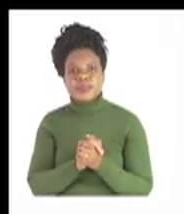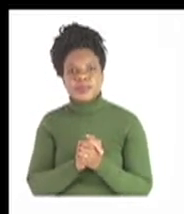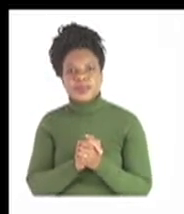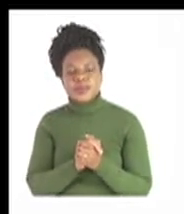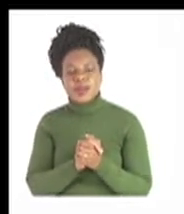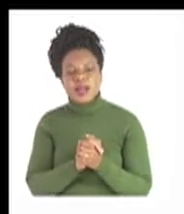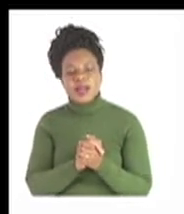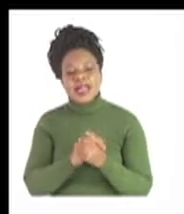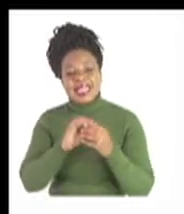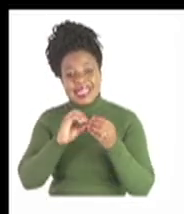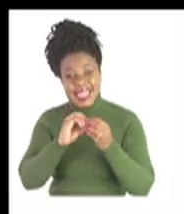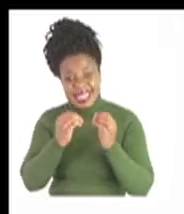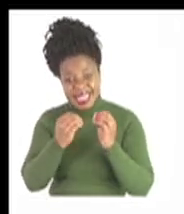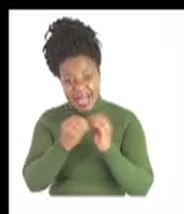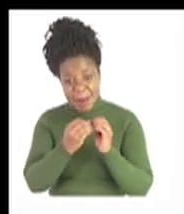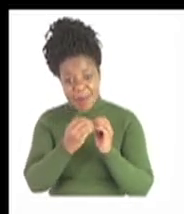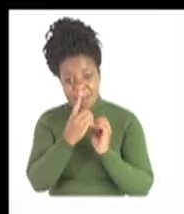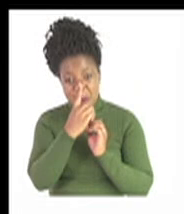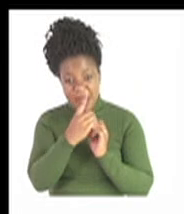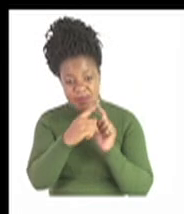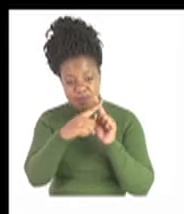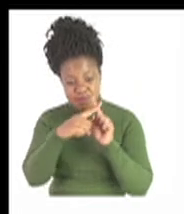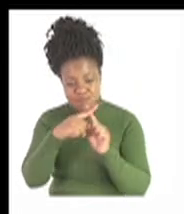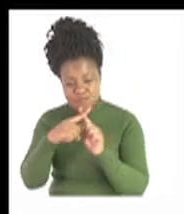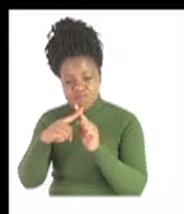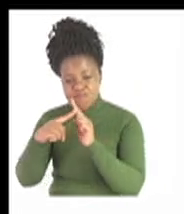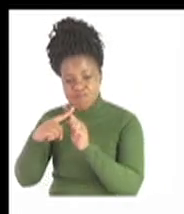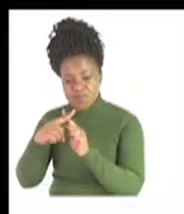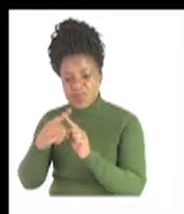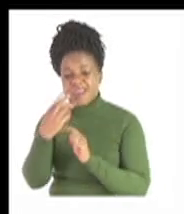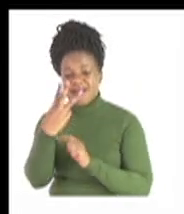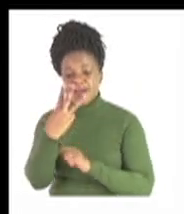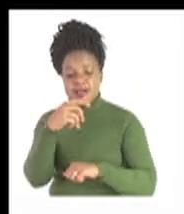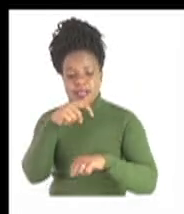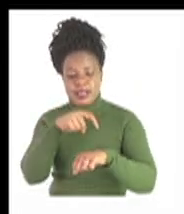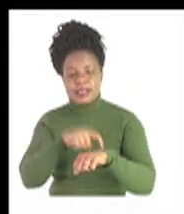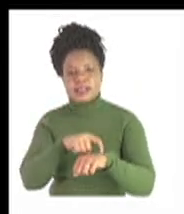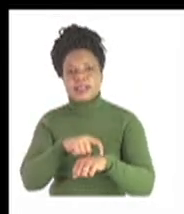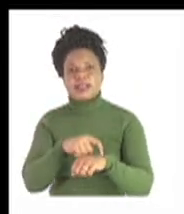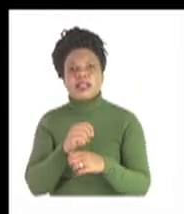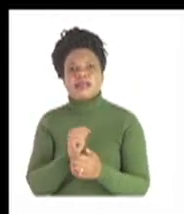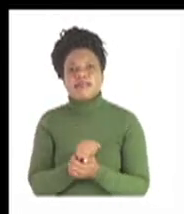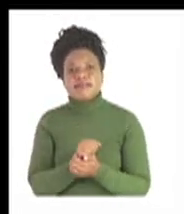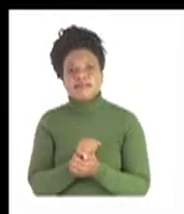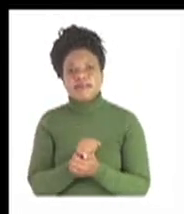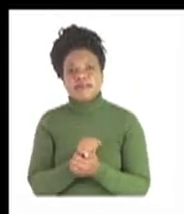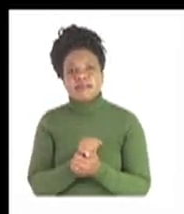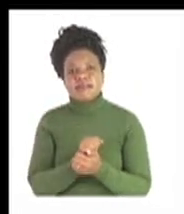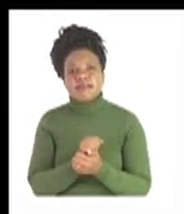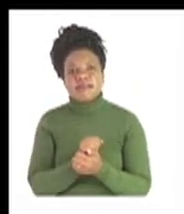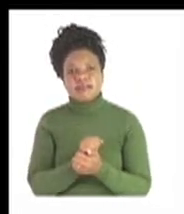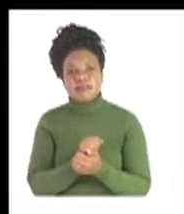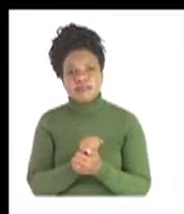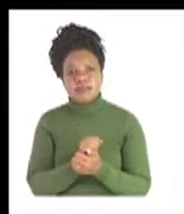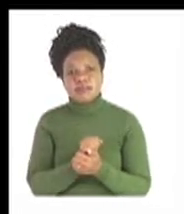A cube number is a product of multiplying a number by itself and then by itself